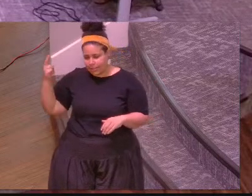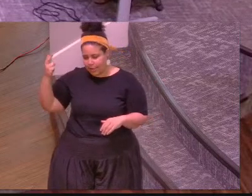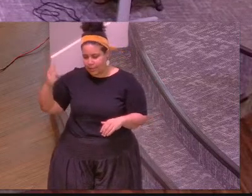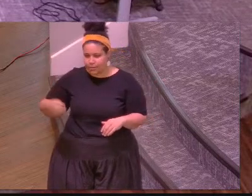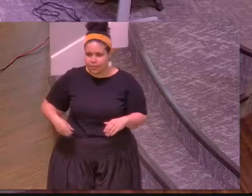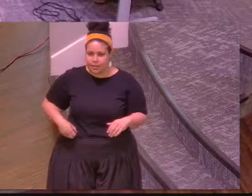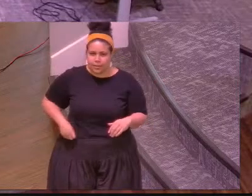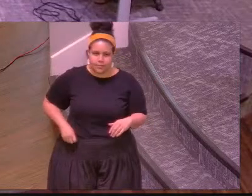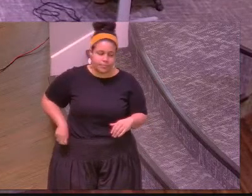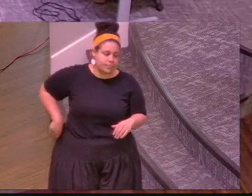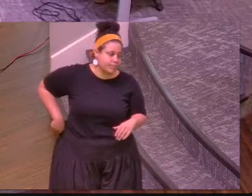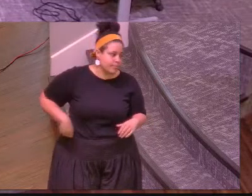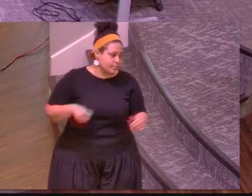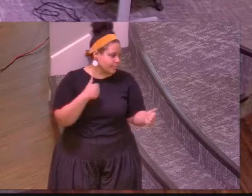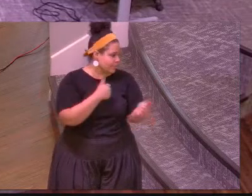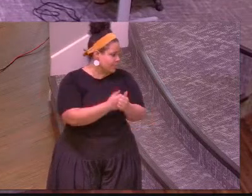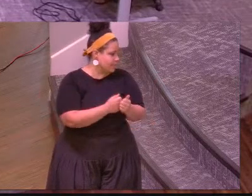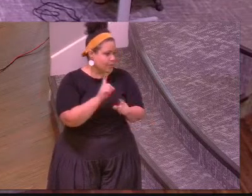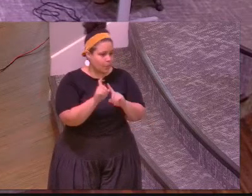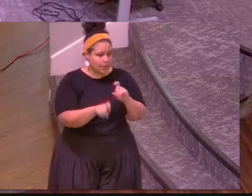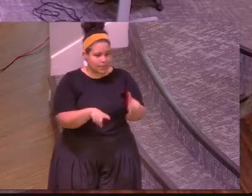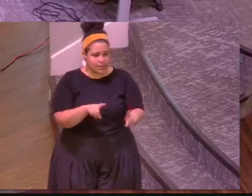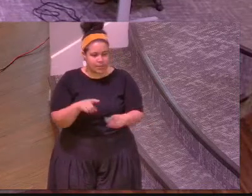follow-up questions or discussion?